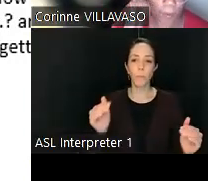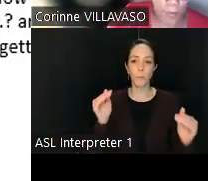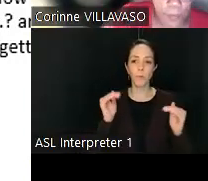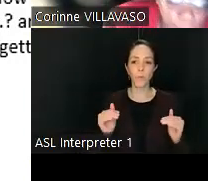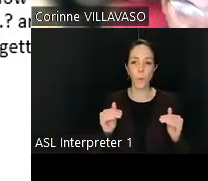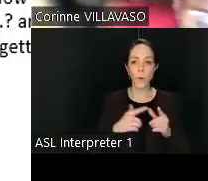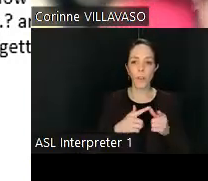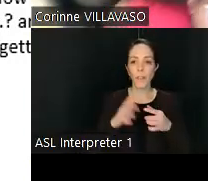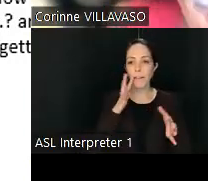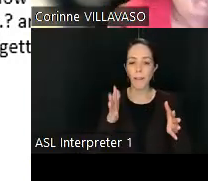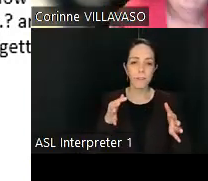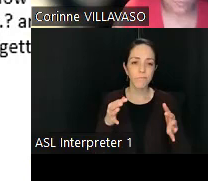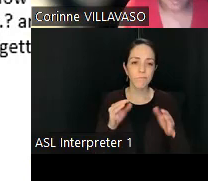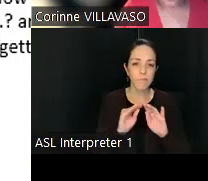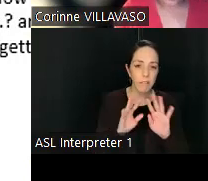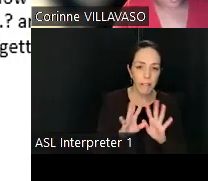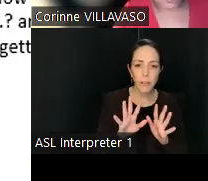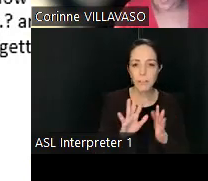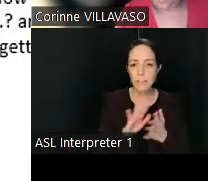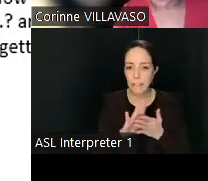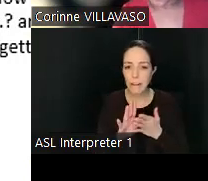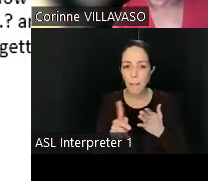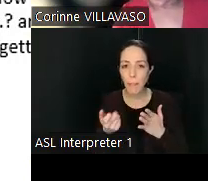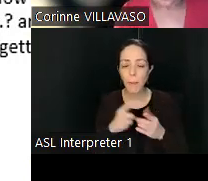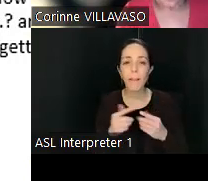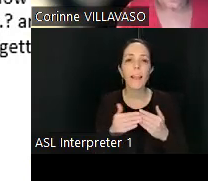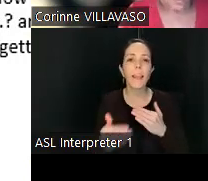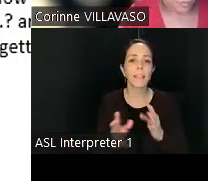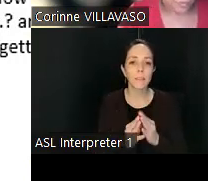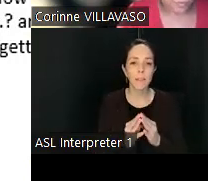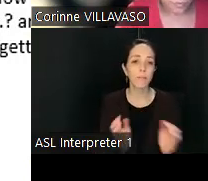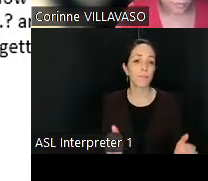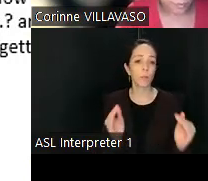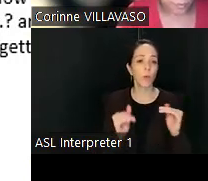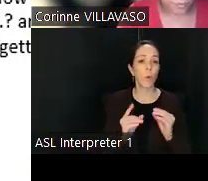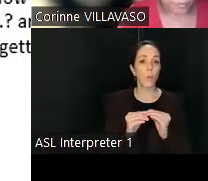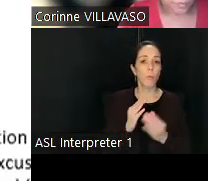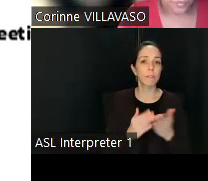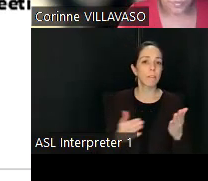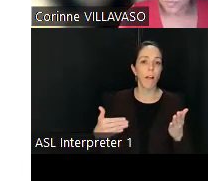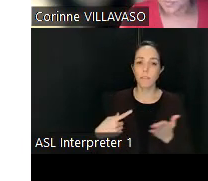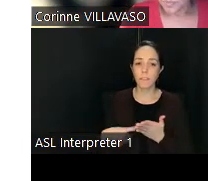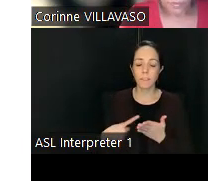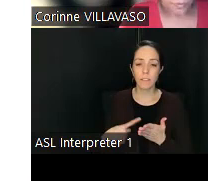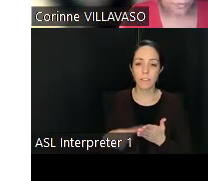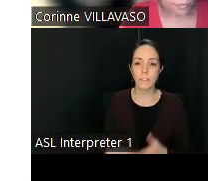yeah, just being more vague. And now, yeah, if we could move forward, because there is one section we haven't done yet.